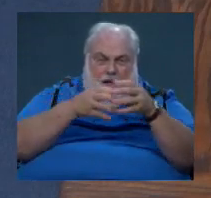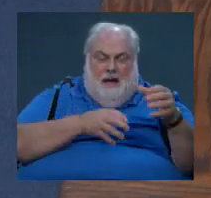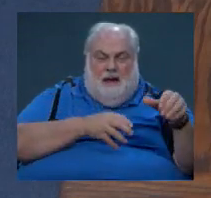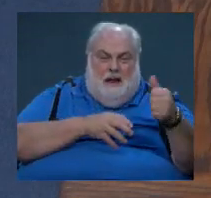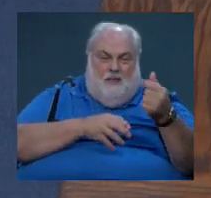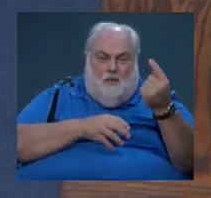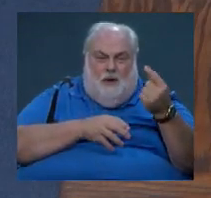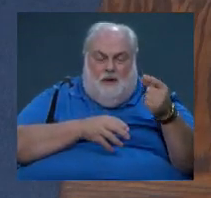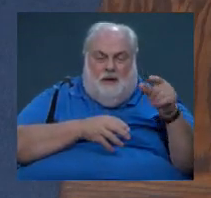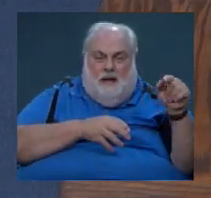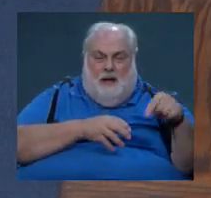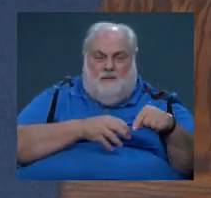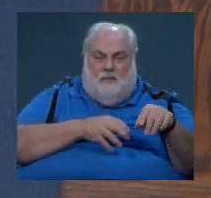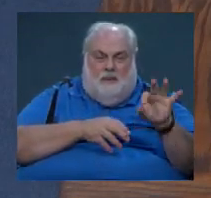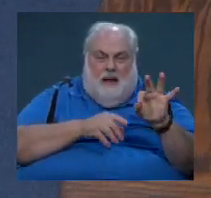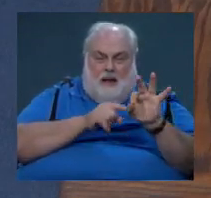came